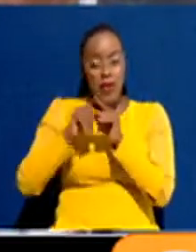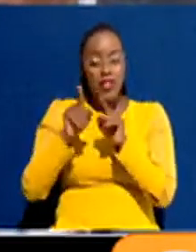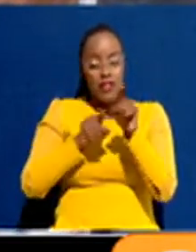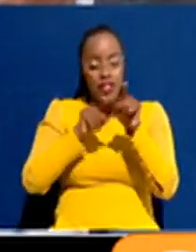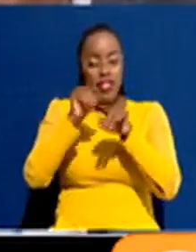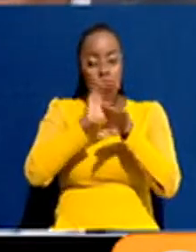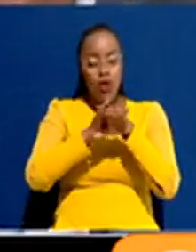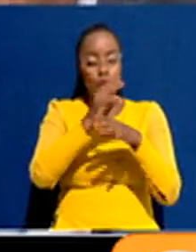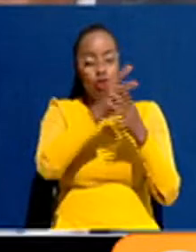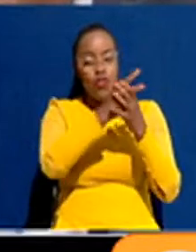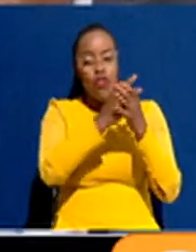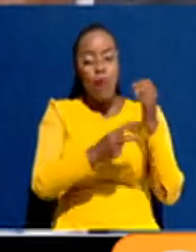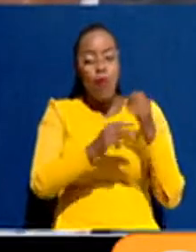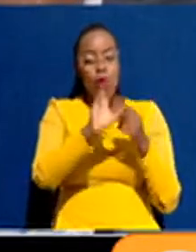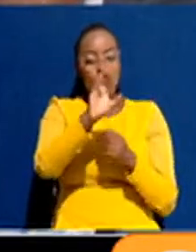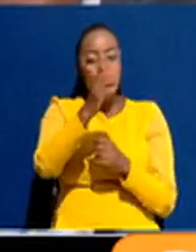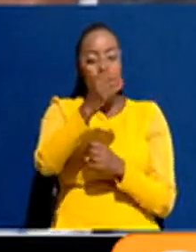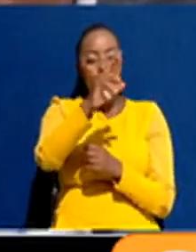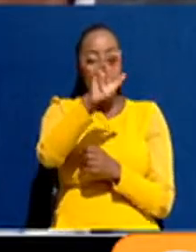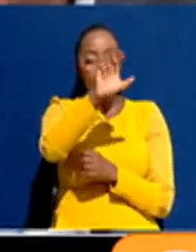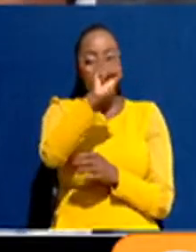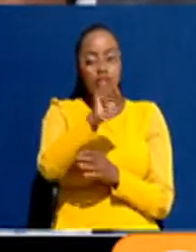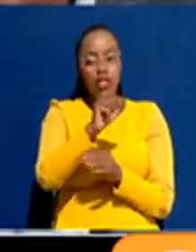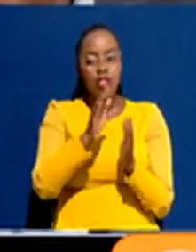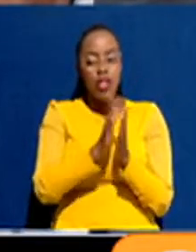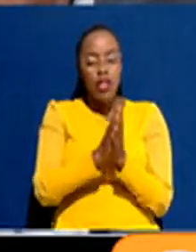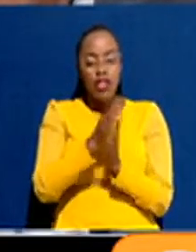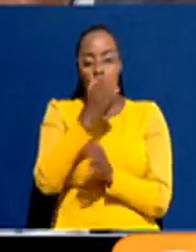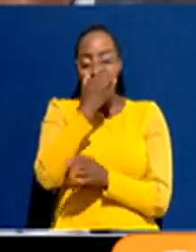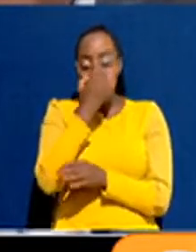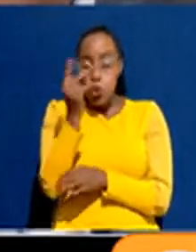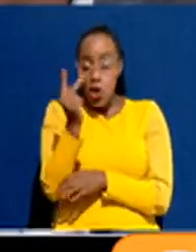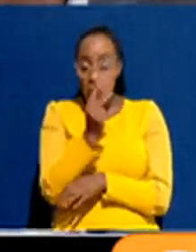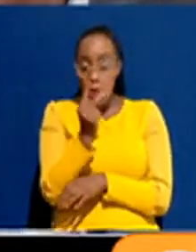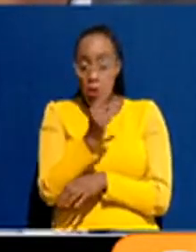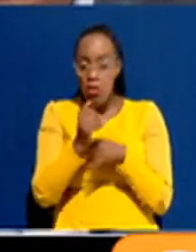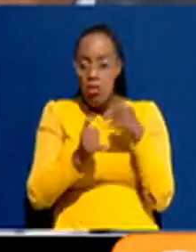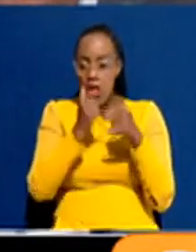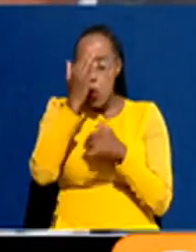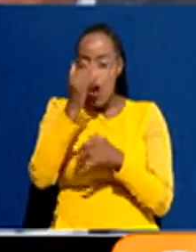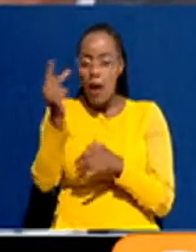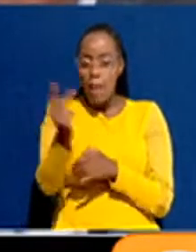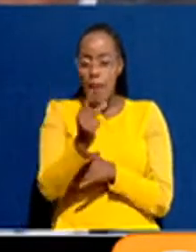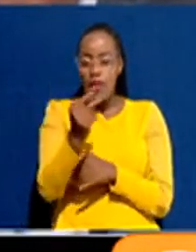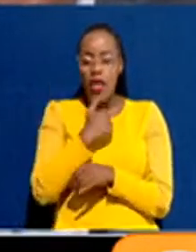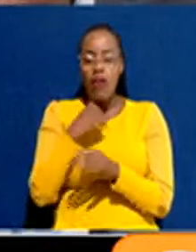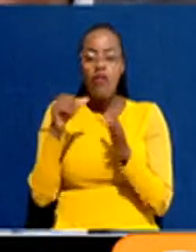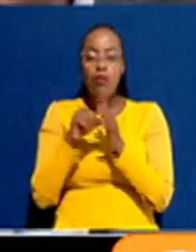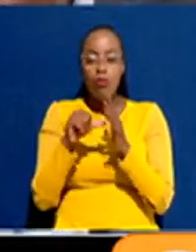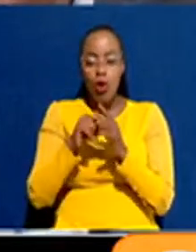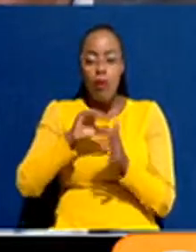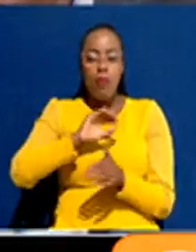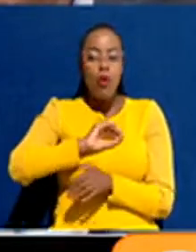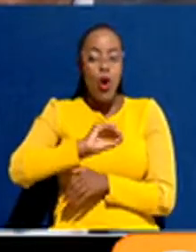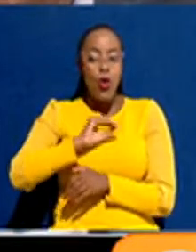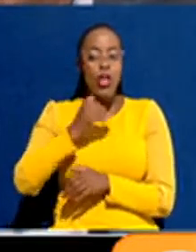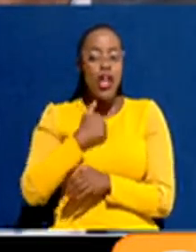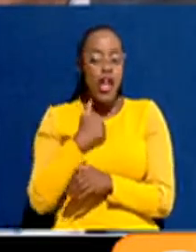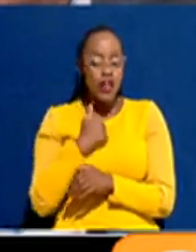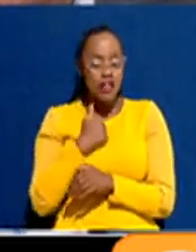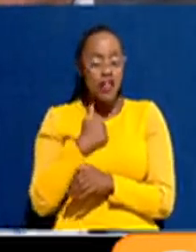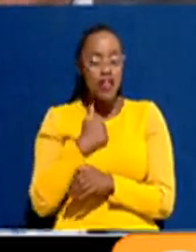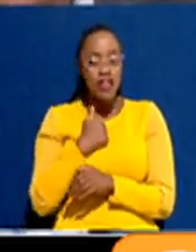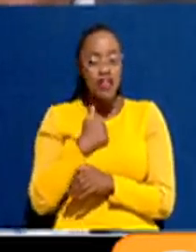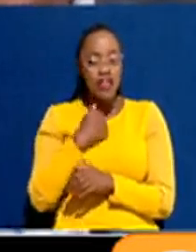for both Charles and Ruto, because both have their own problems in their